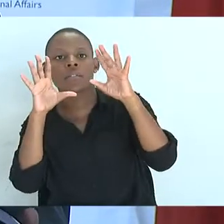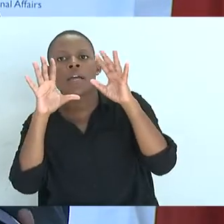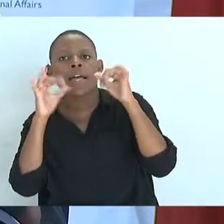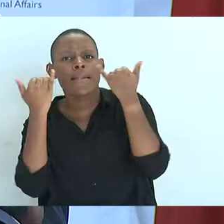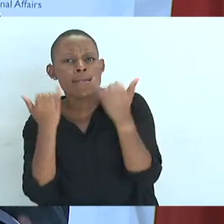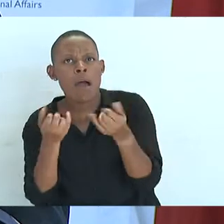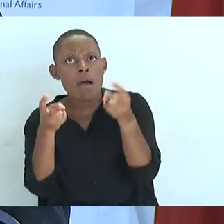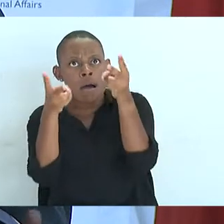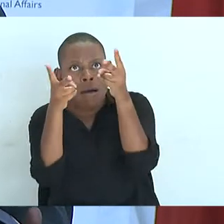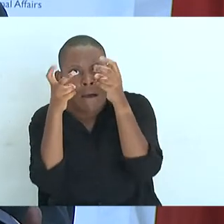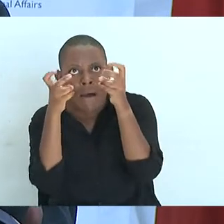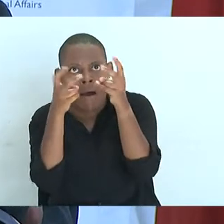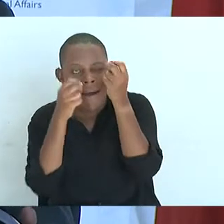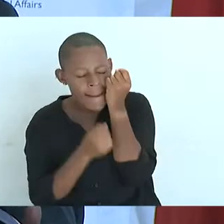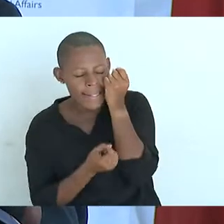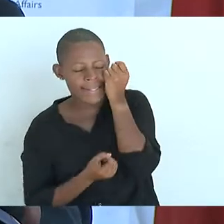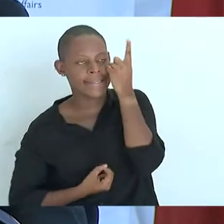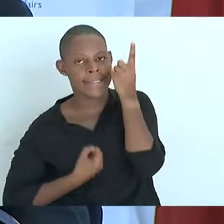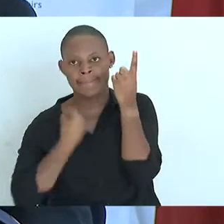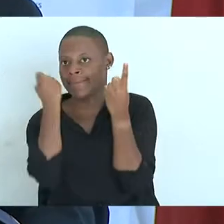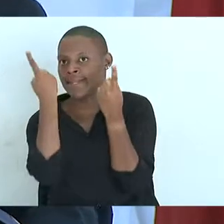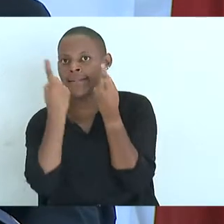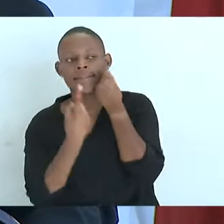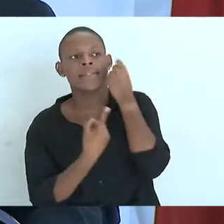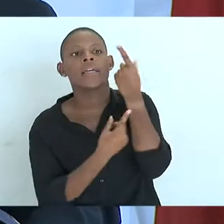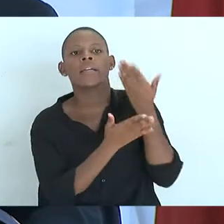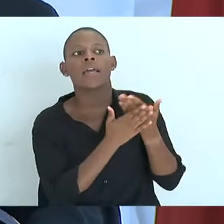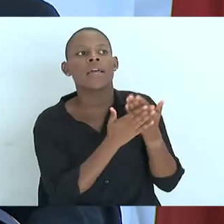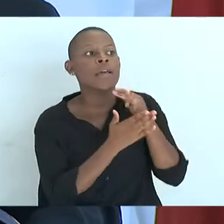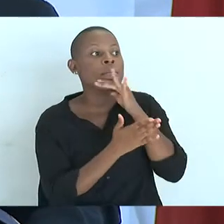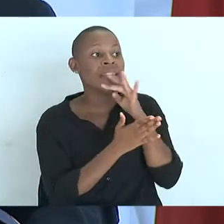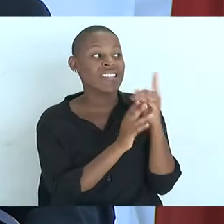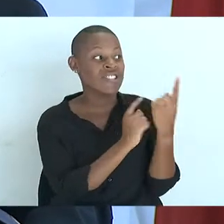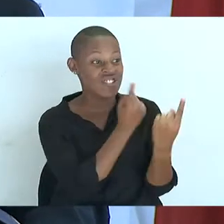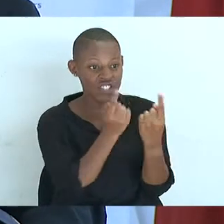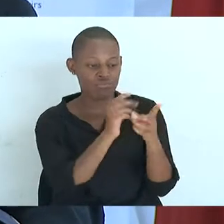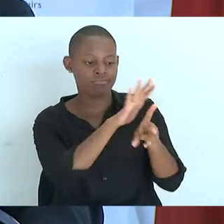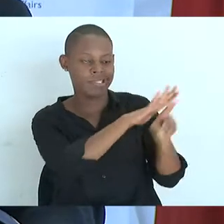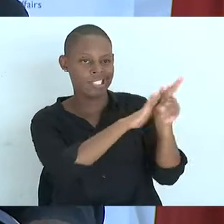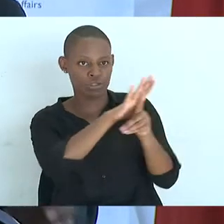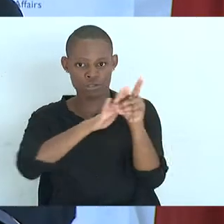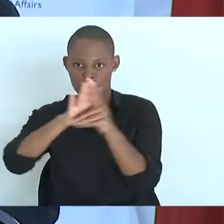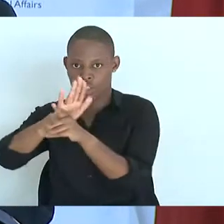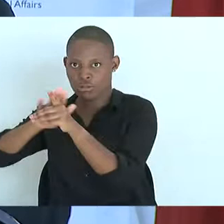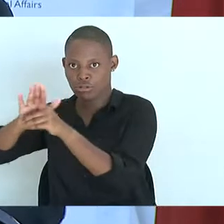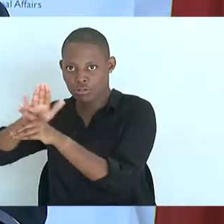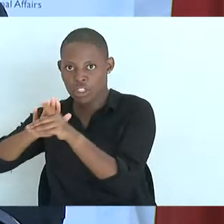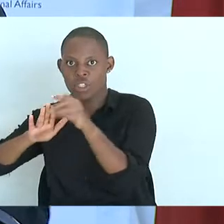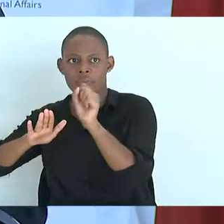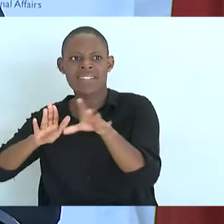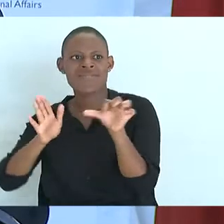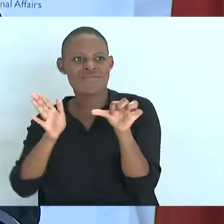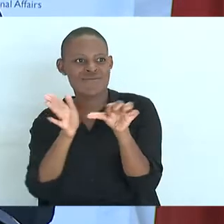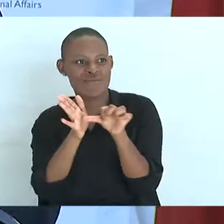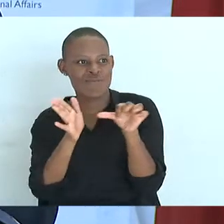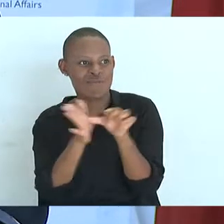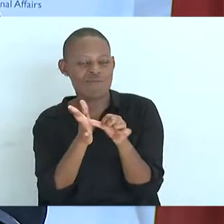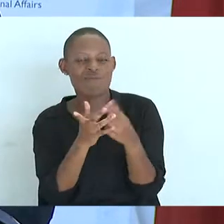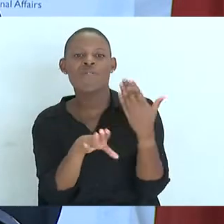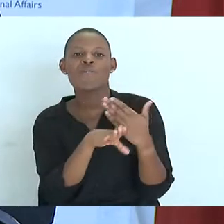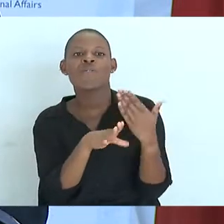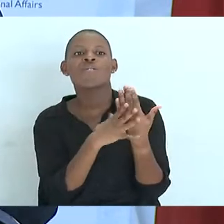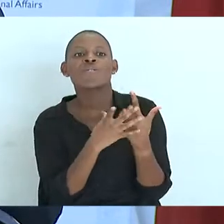going to have to do is in each of our districts do some important basic work to